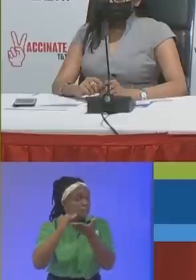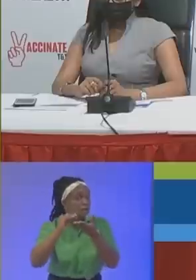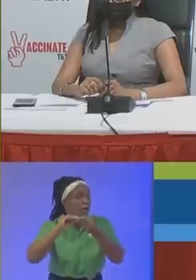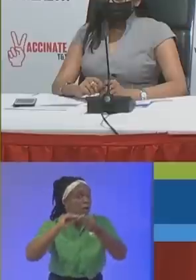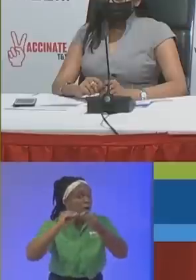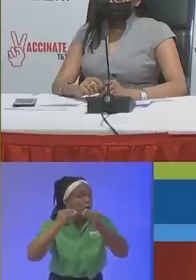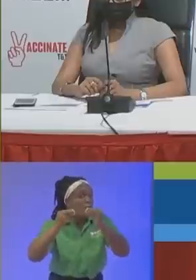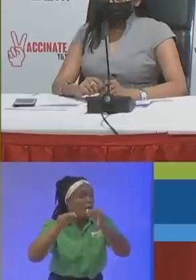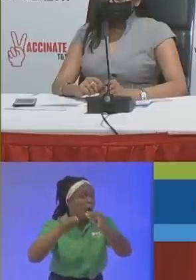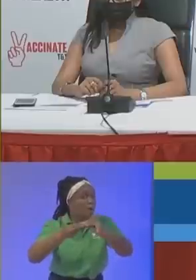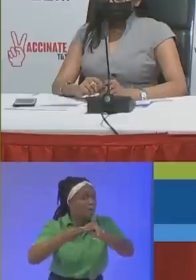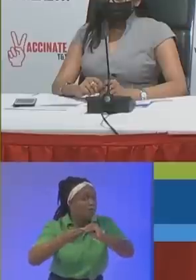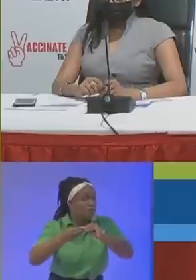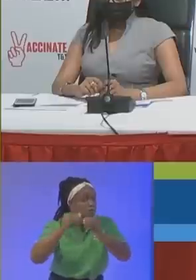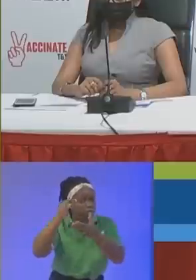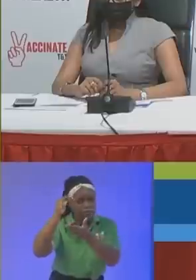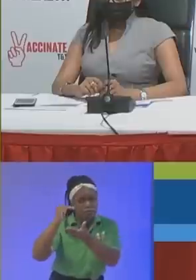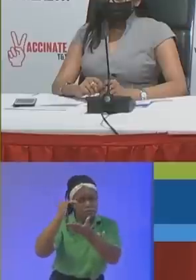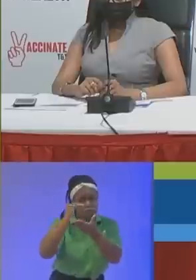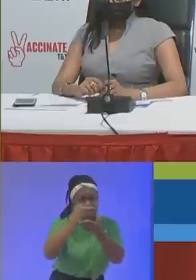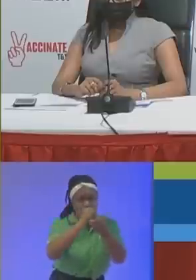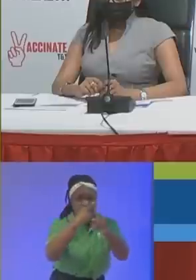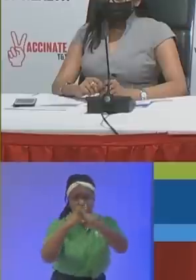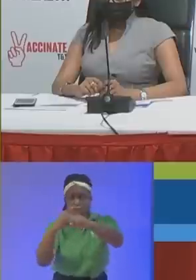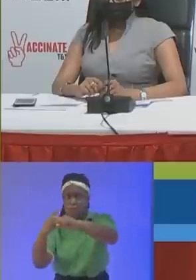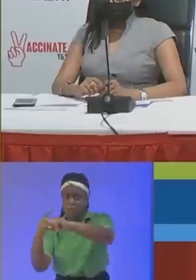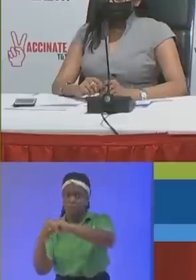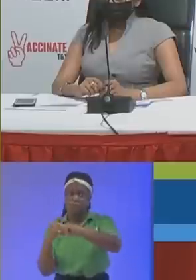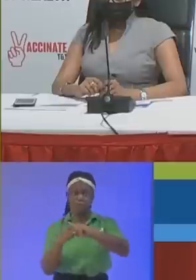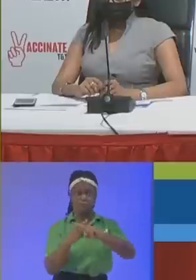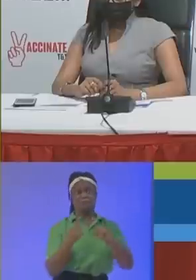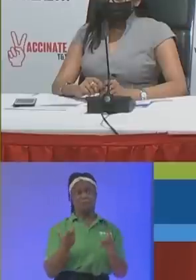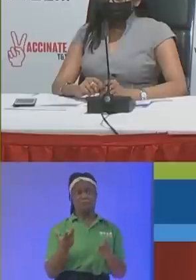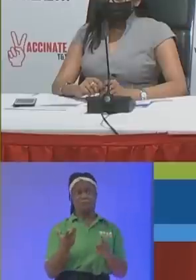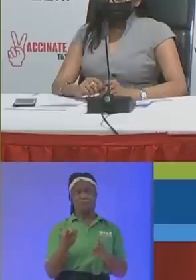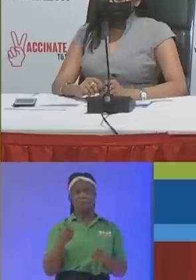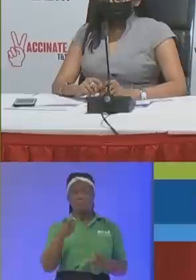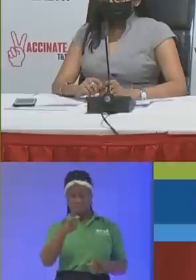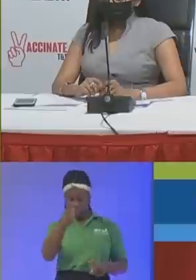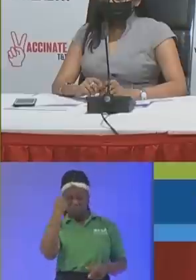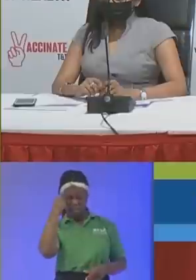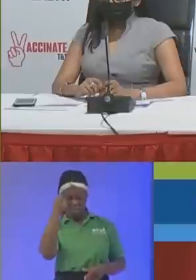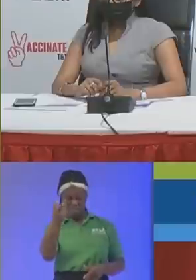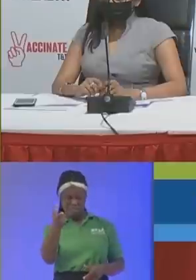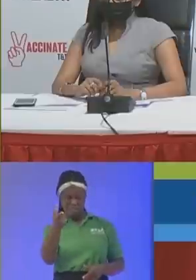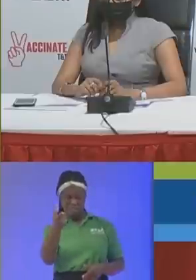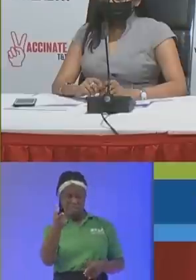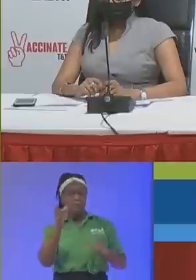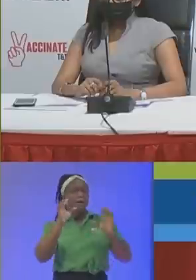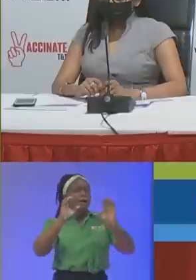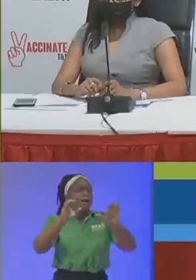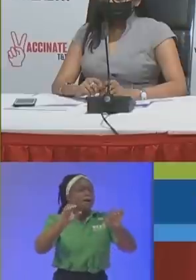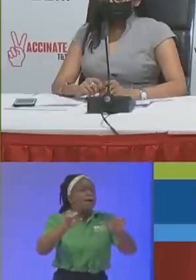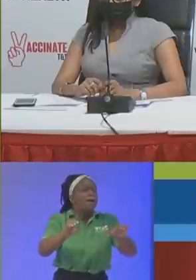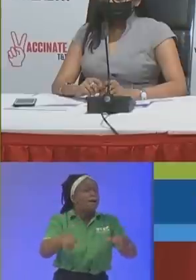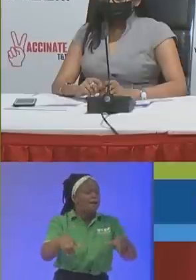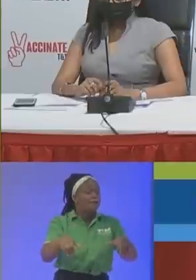Fortin Hospital coming off? Is it wise? Are you all anticipating that the decline will continue despite we're seeing